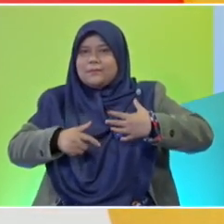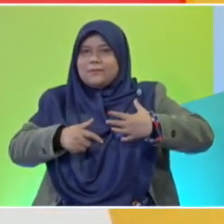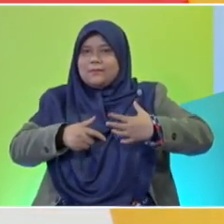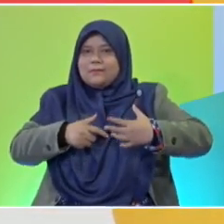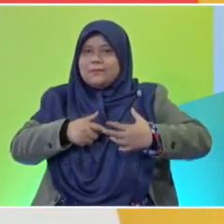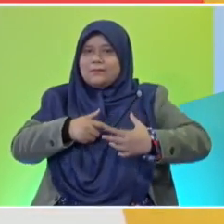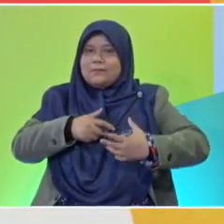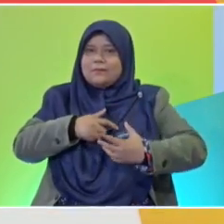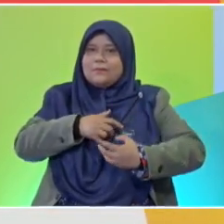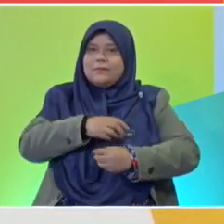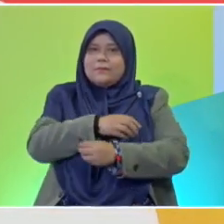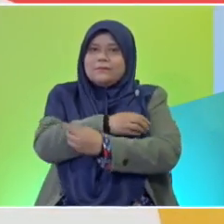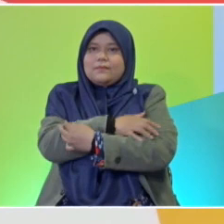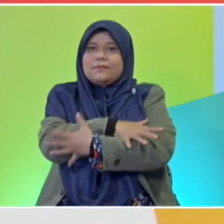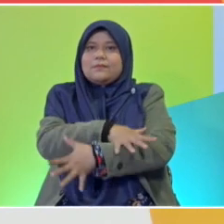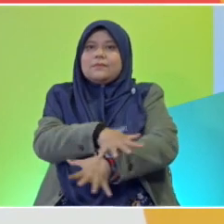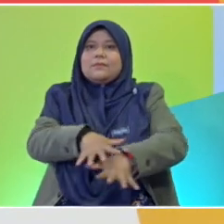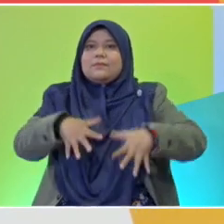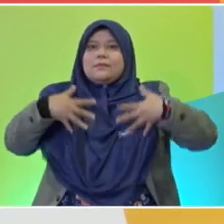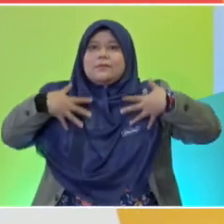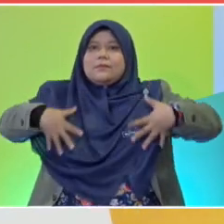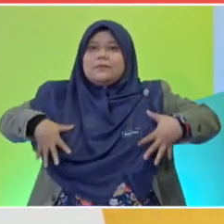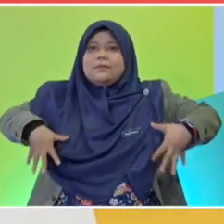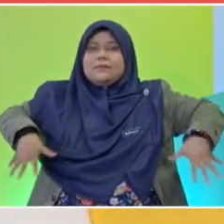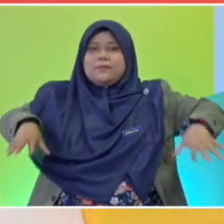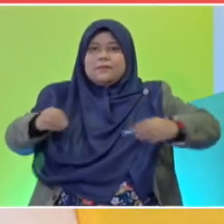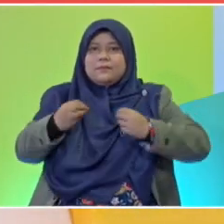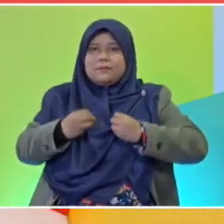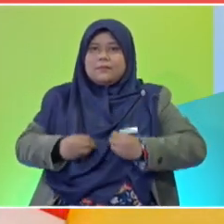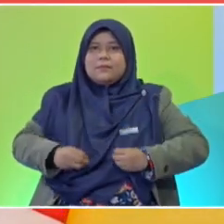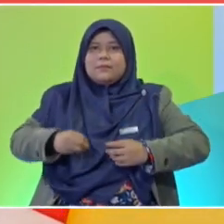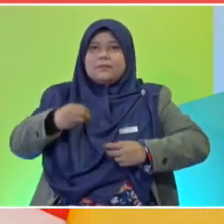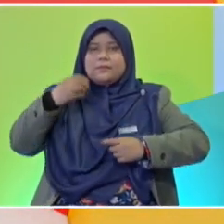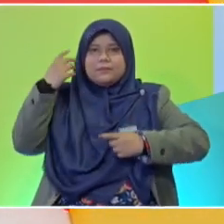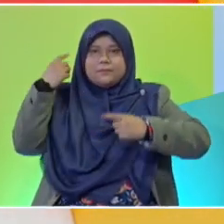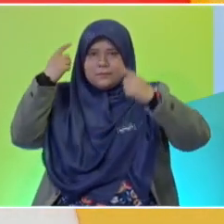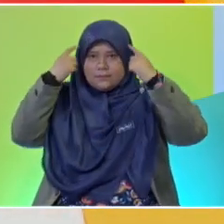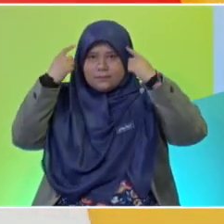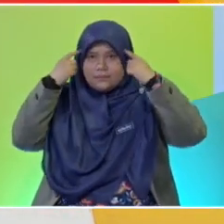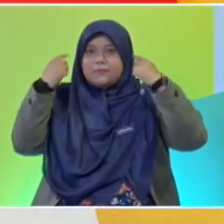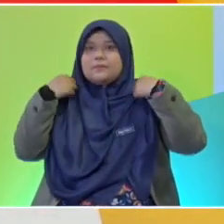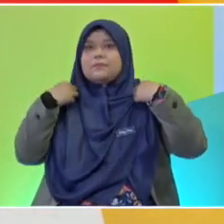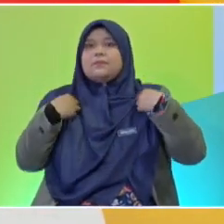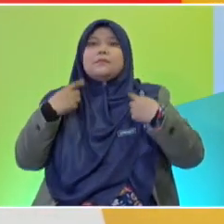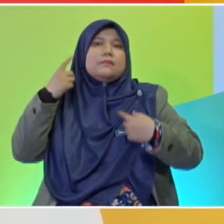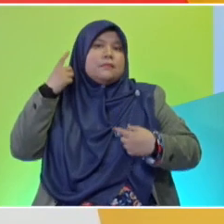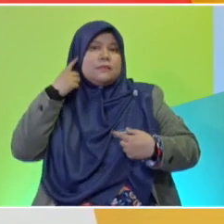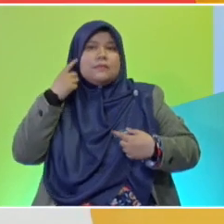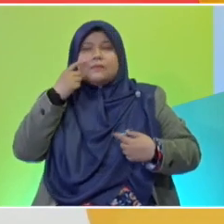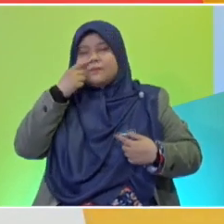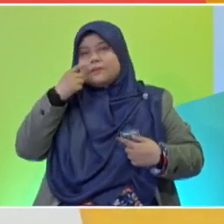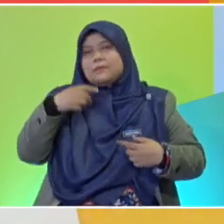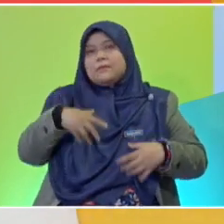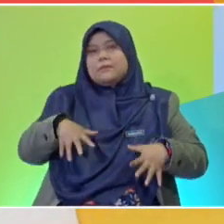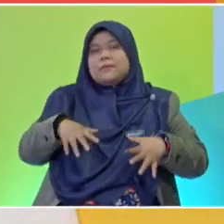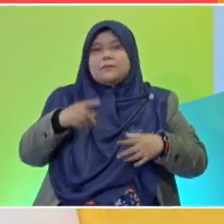transported to all other parts of the body, to your legs, to your hips, to your fingers, to your earlobes, to